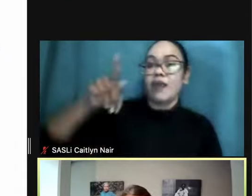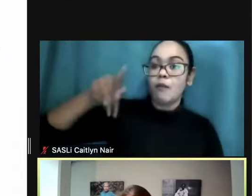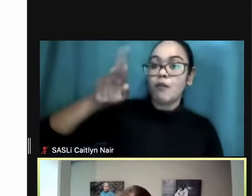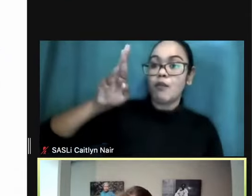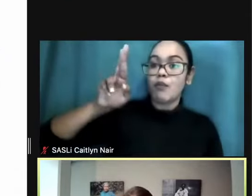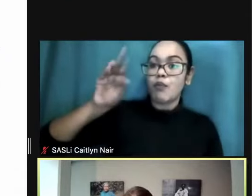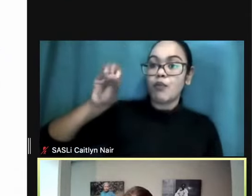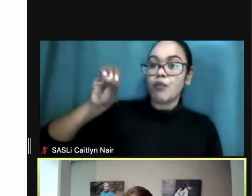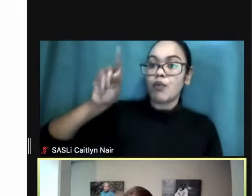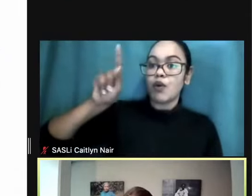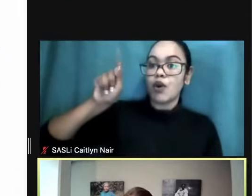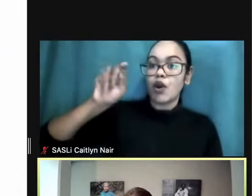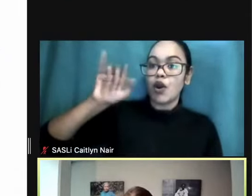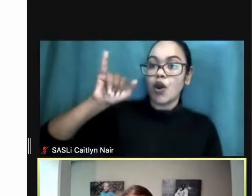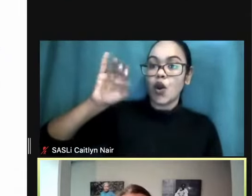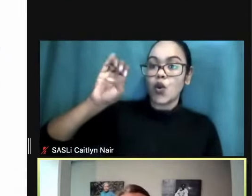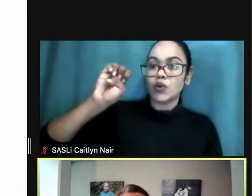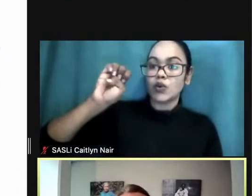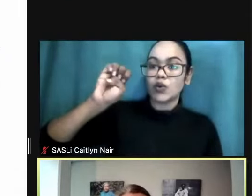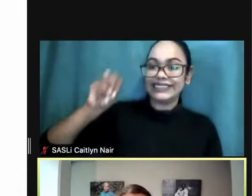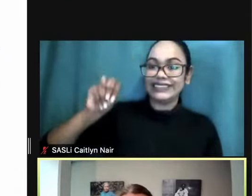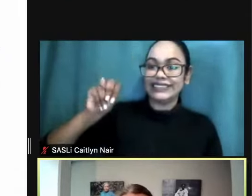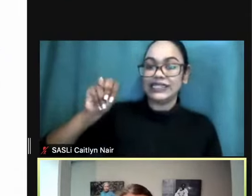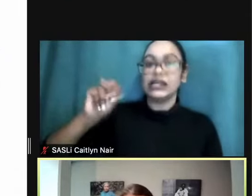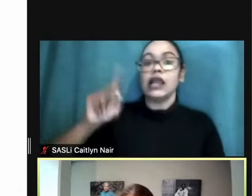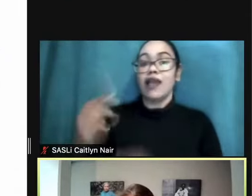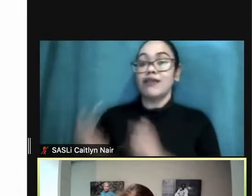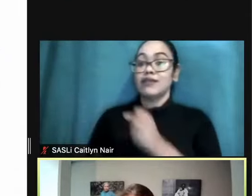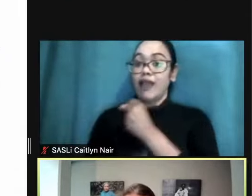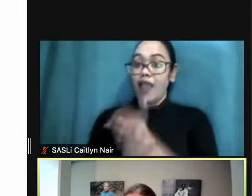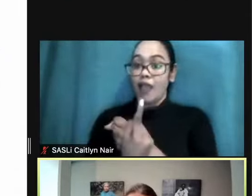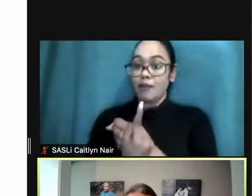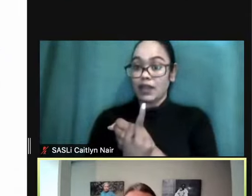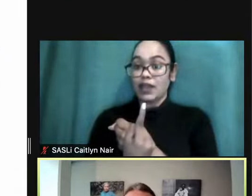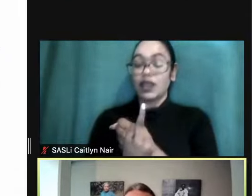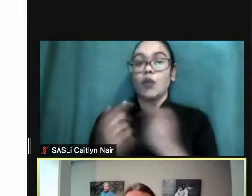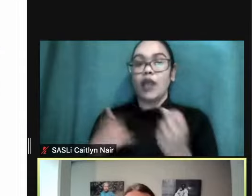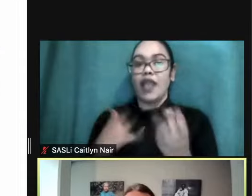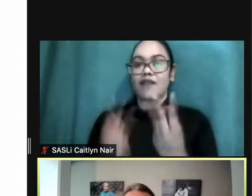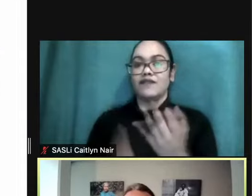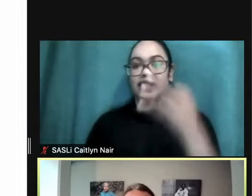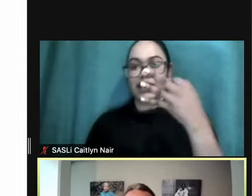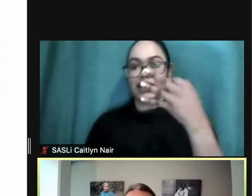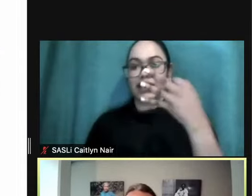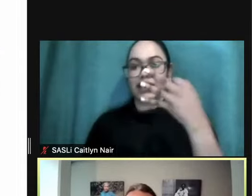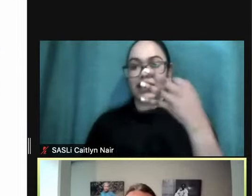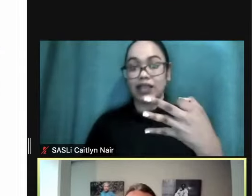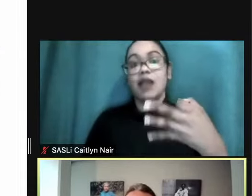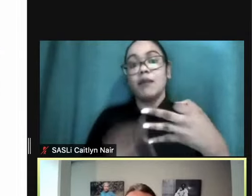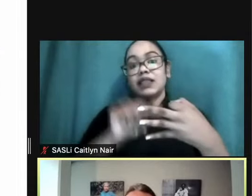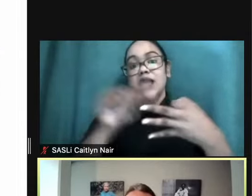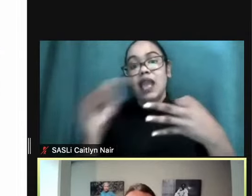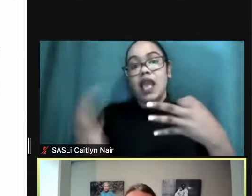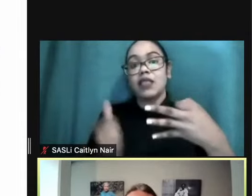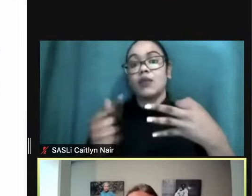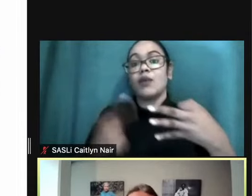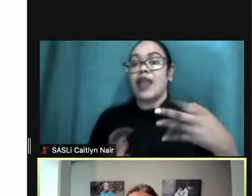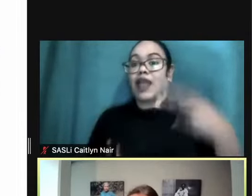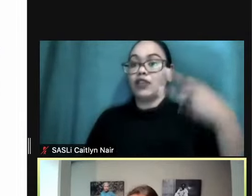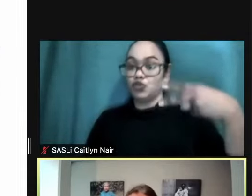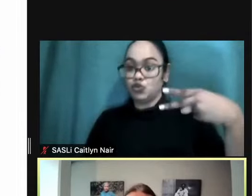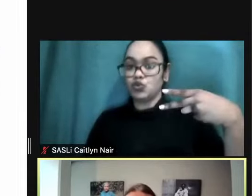the ACE2 receptor, the beta had 3 mutations, the delta had 2. This new variant, the